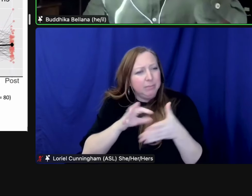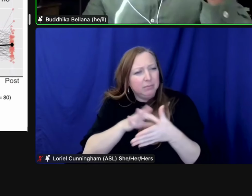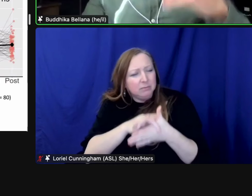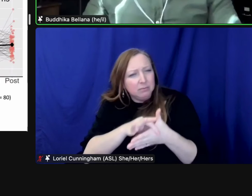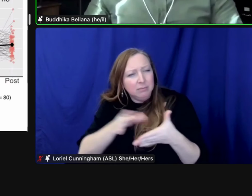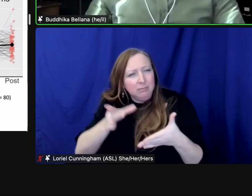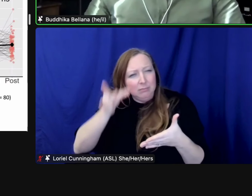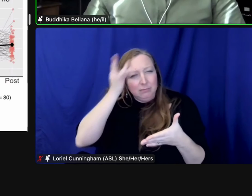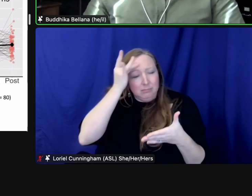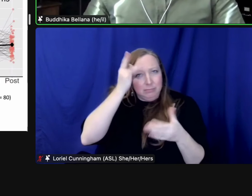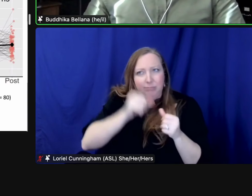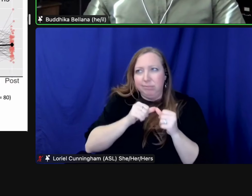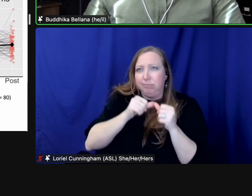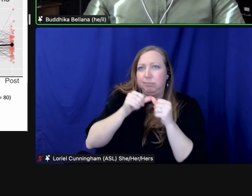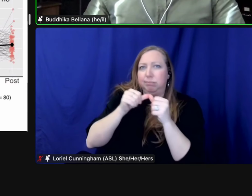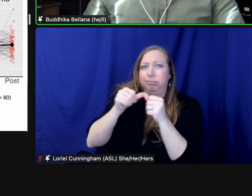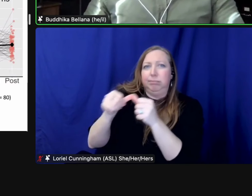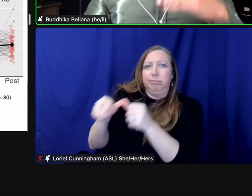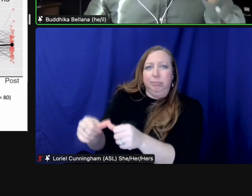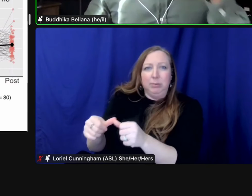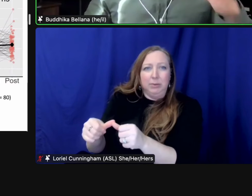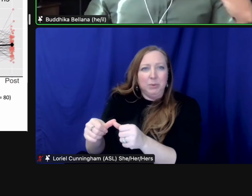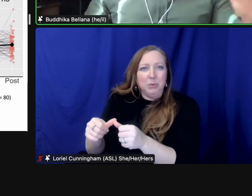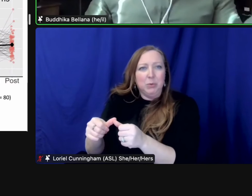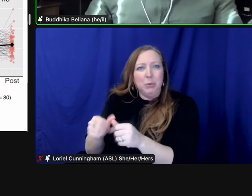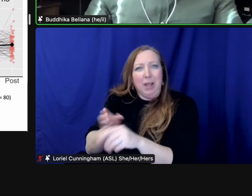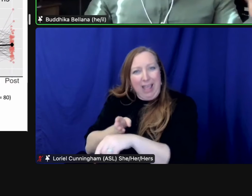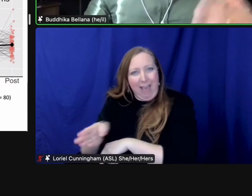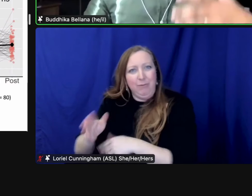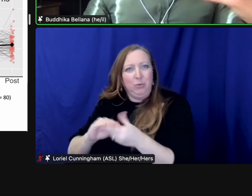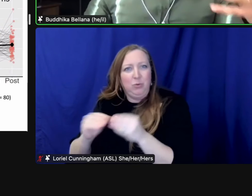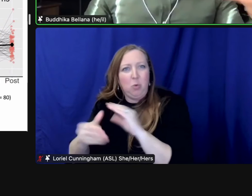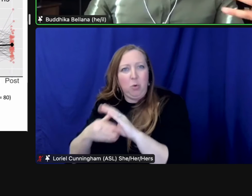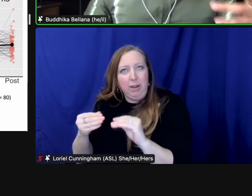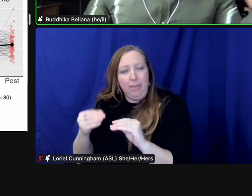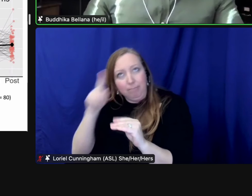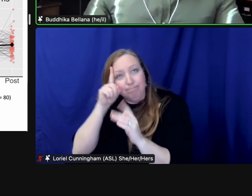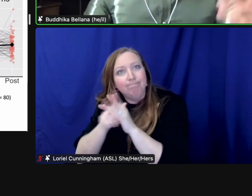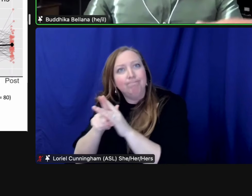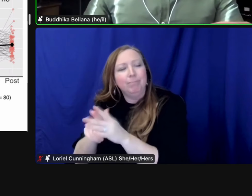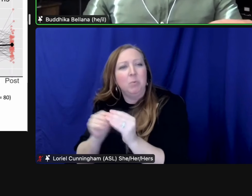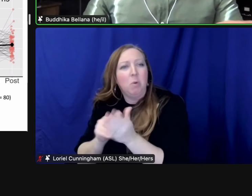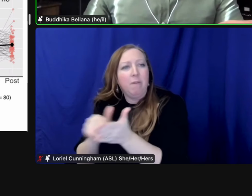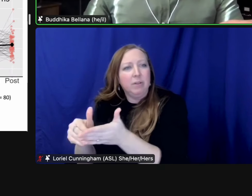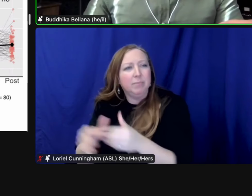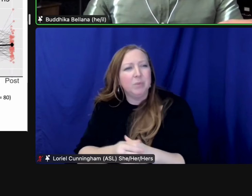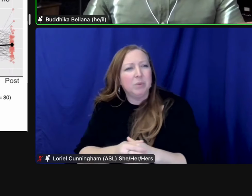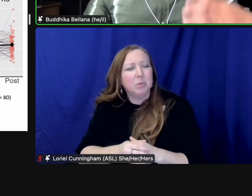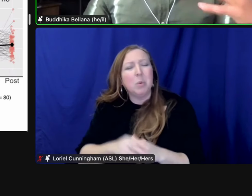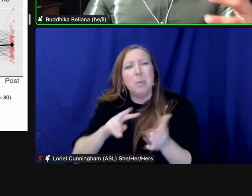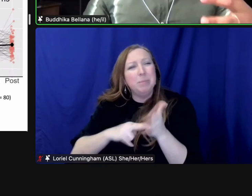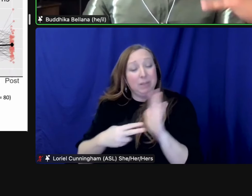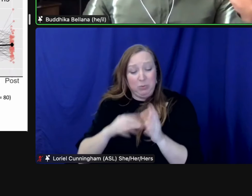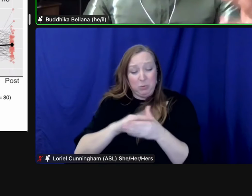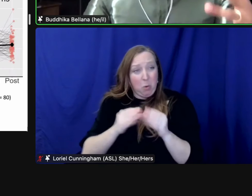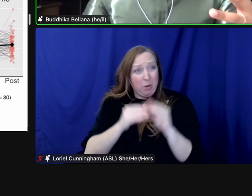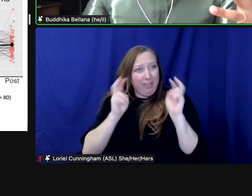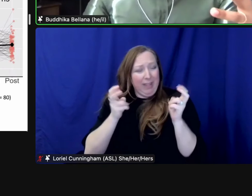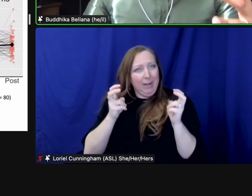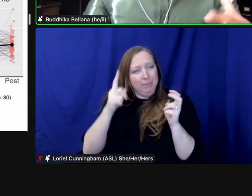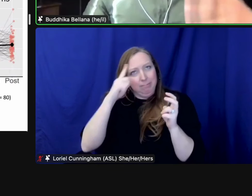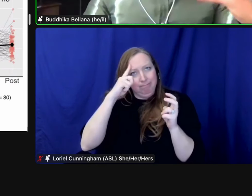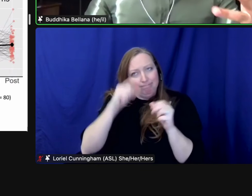experience forward into subsequent cognition. So, in other words, story themes linger in our post-story thoughts, and this seems to be